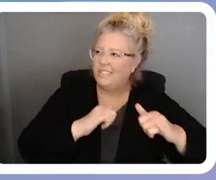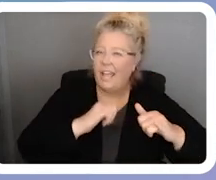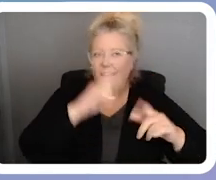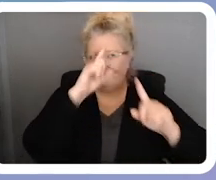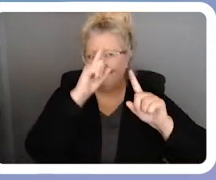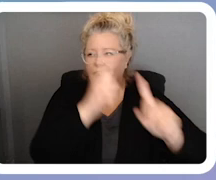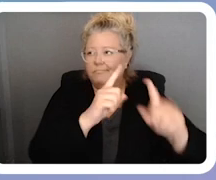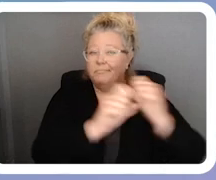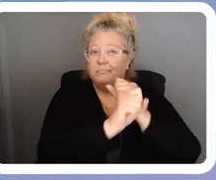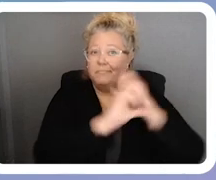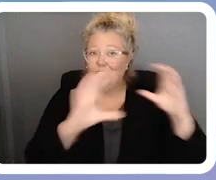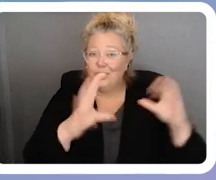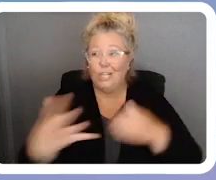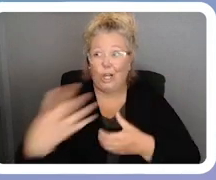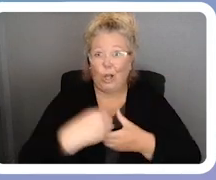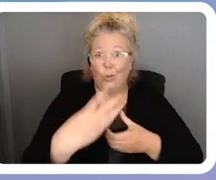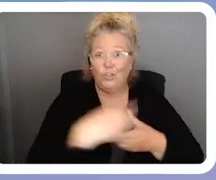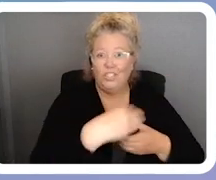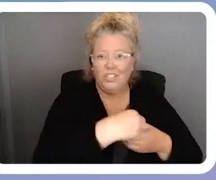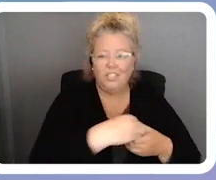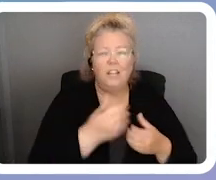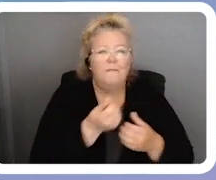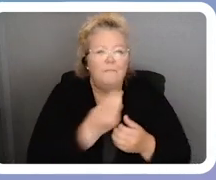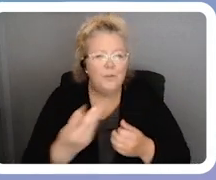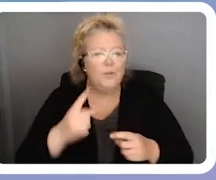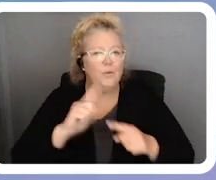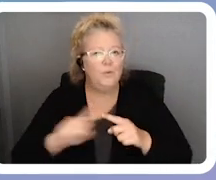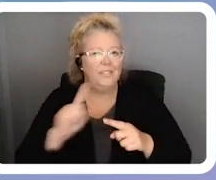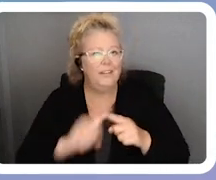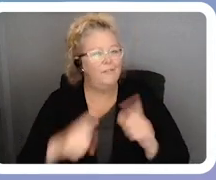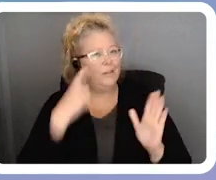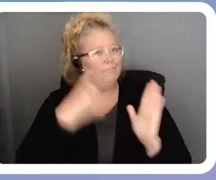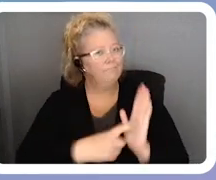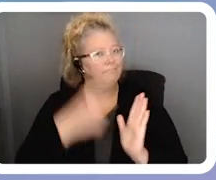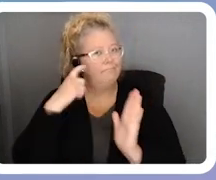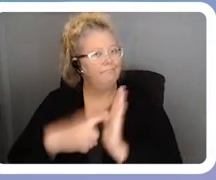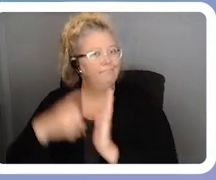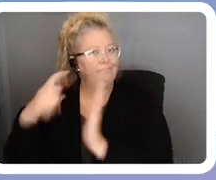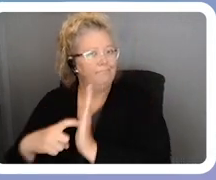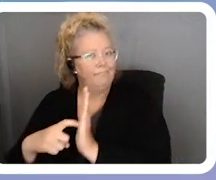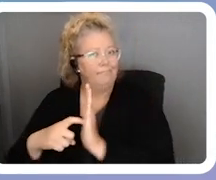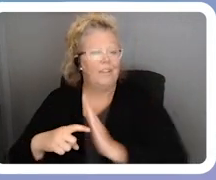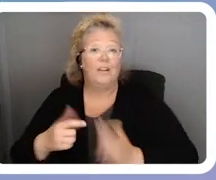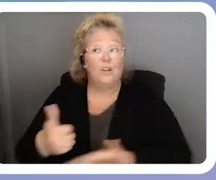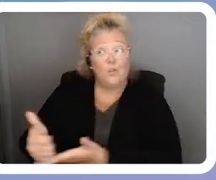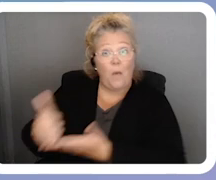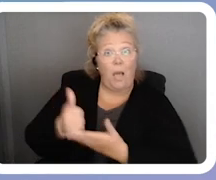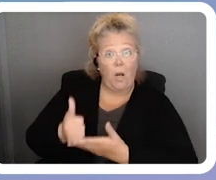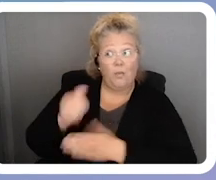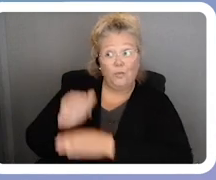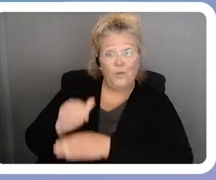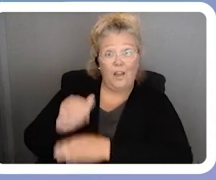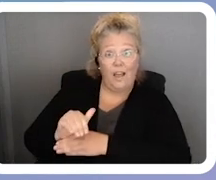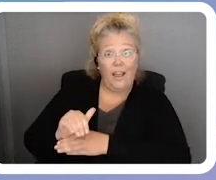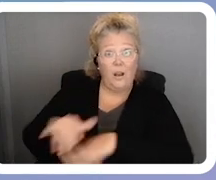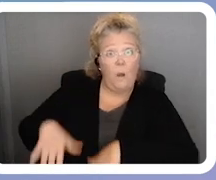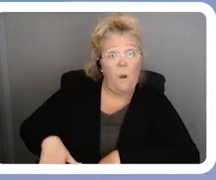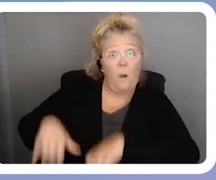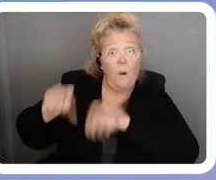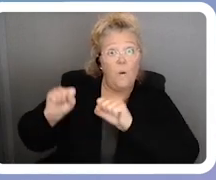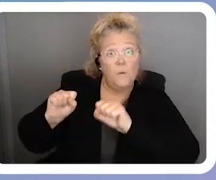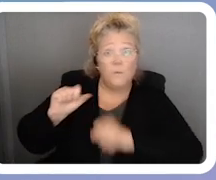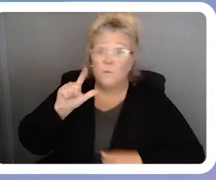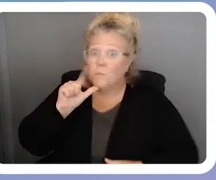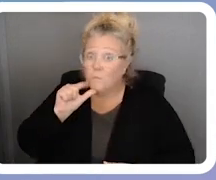work every day to share the mission of inclusion, there are a few special shout outs we want to give. To help us